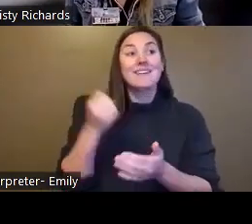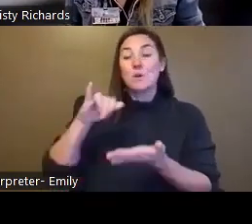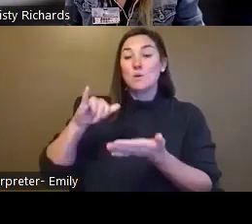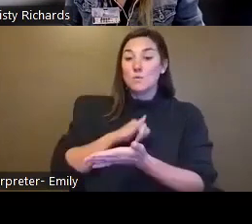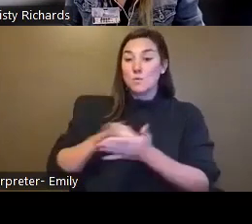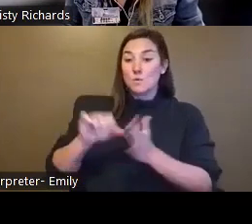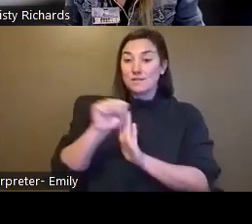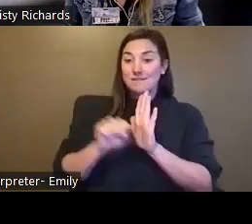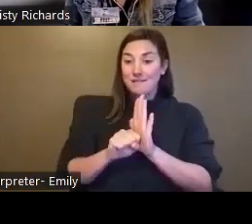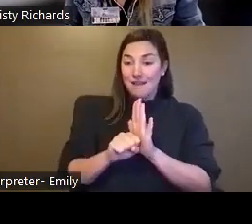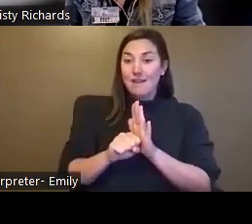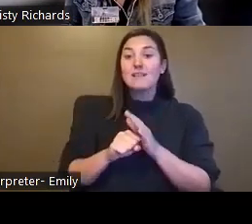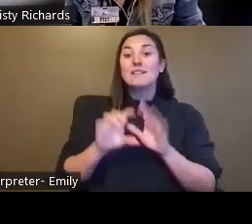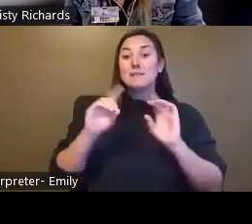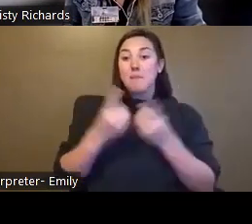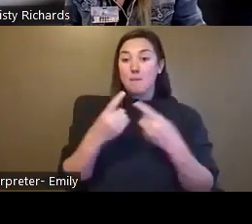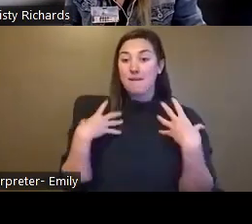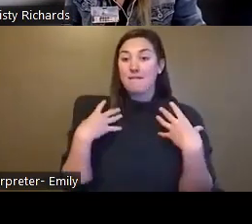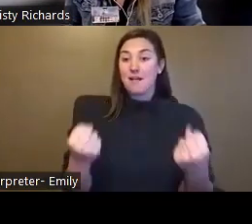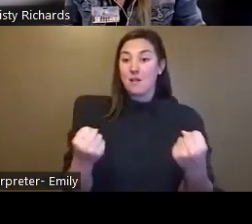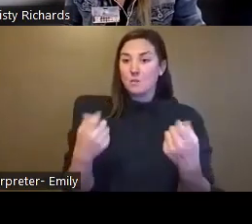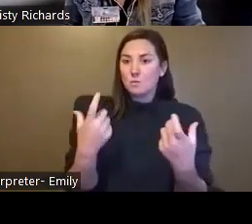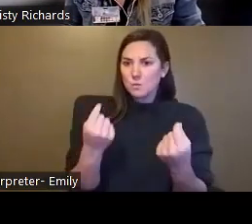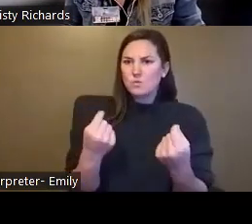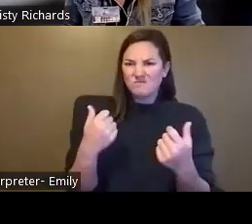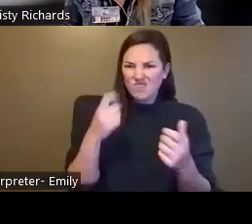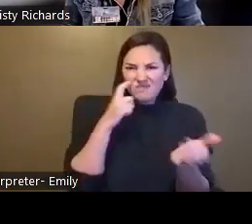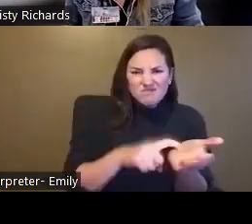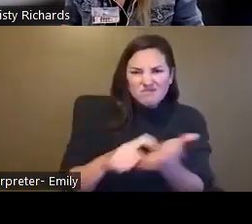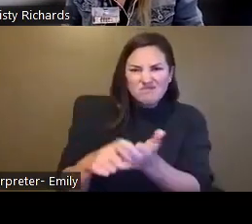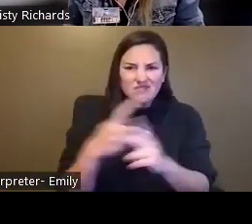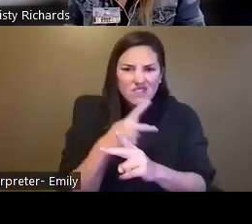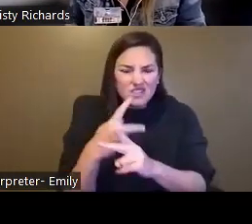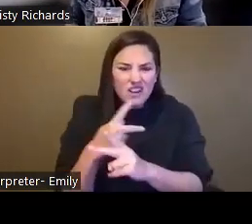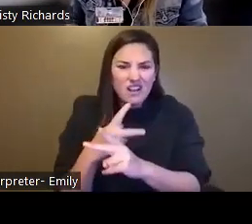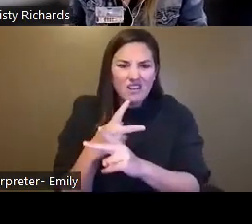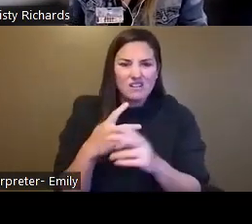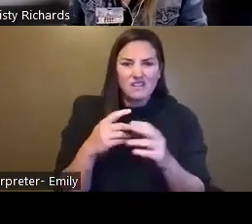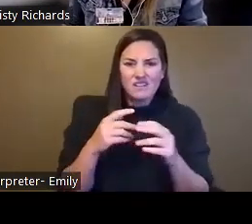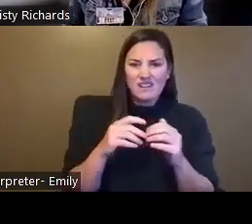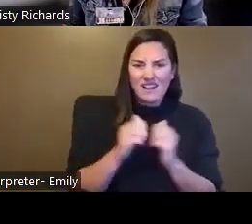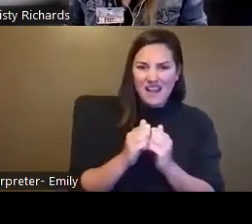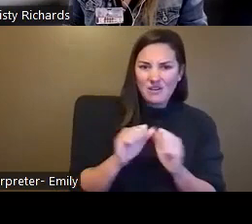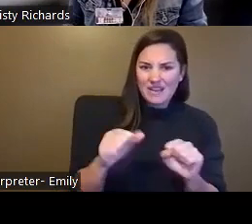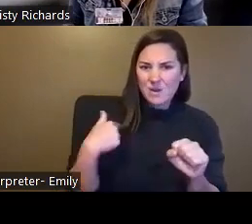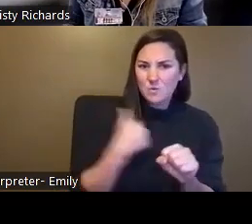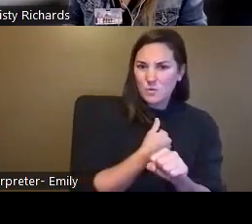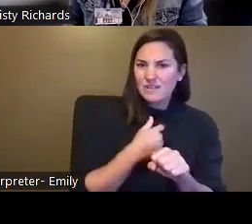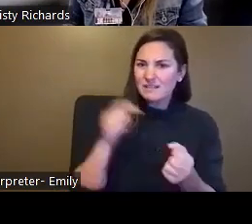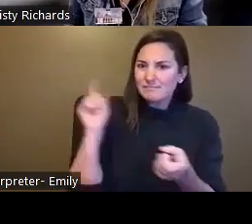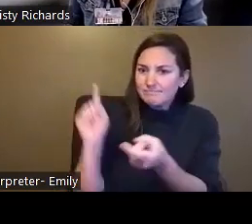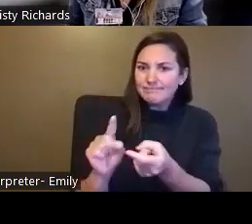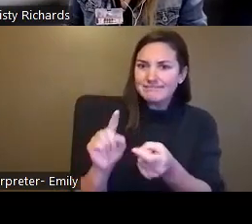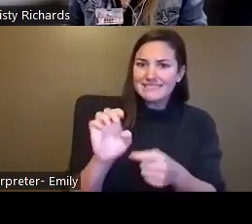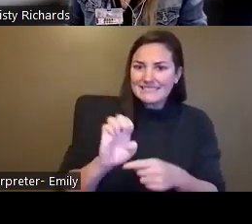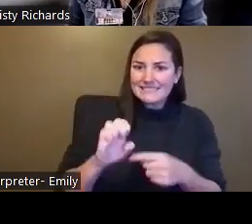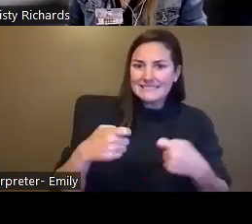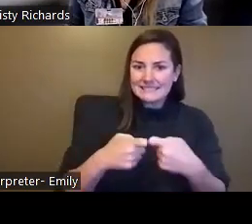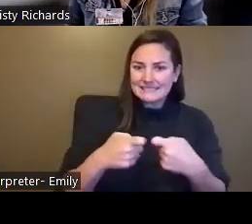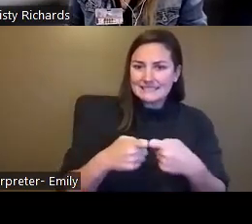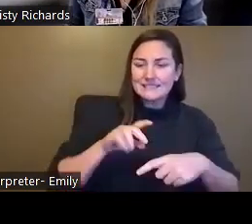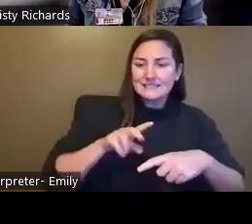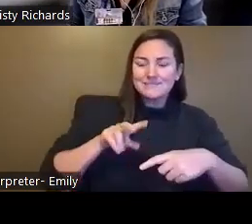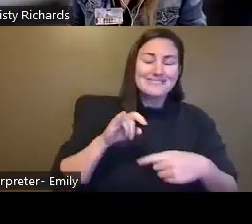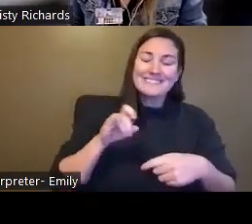to identify priority areas to prevent initial tobacco and e-cigarette use in teens